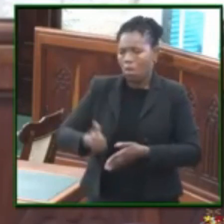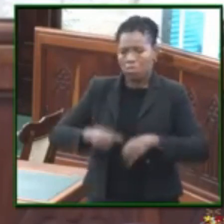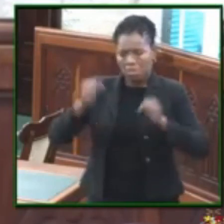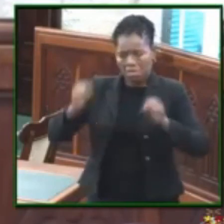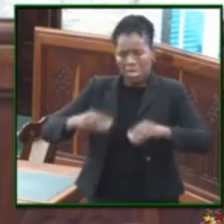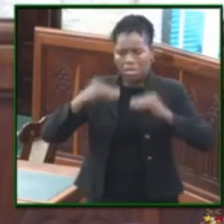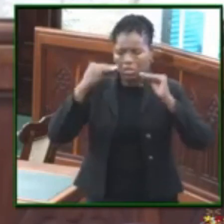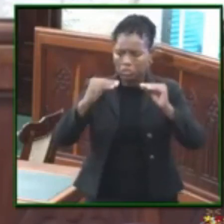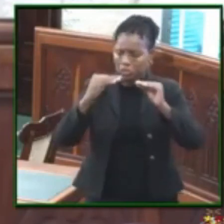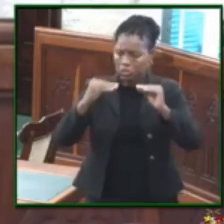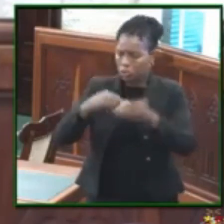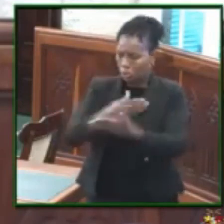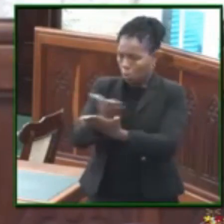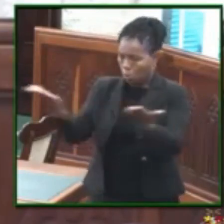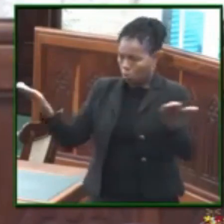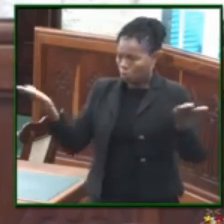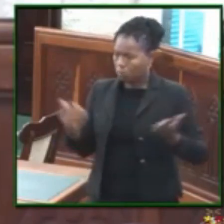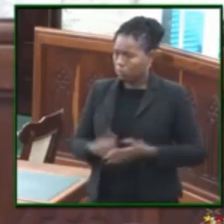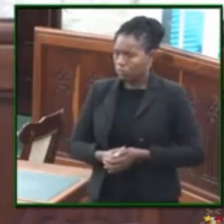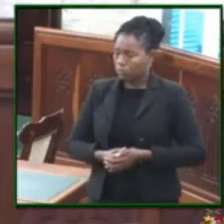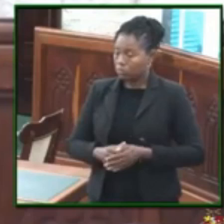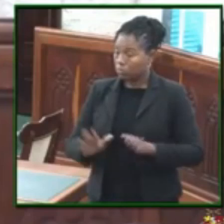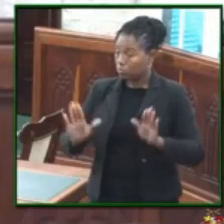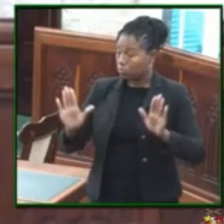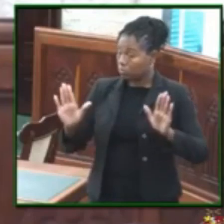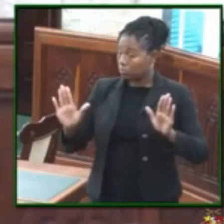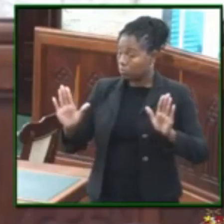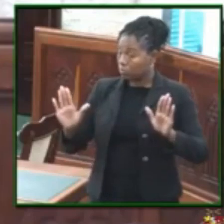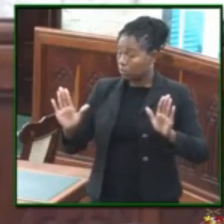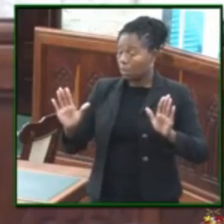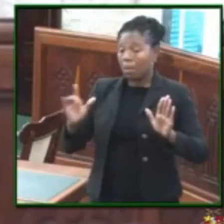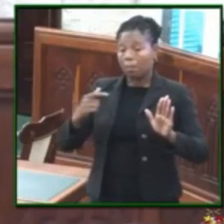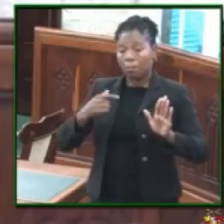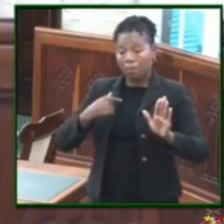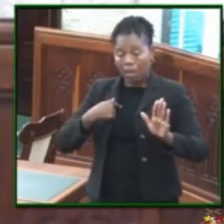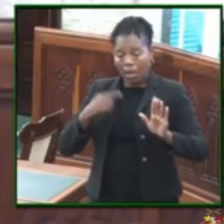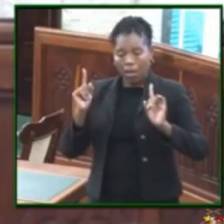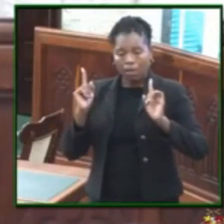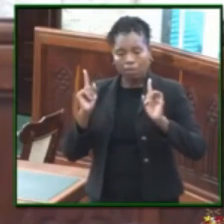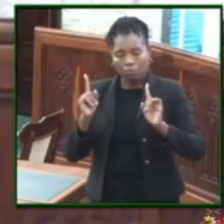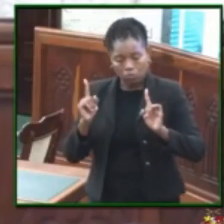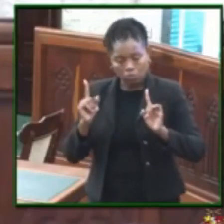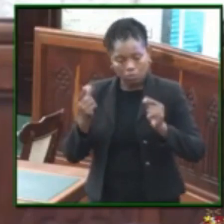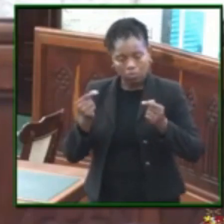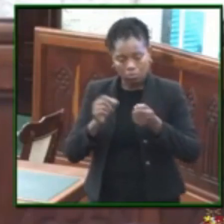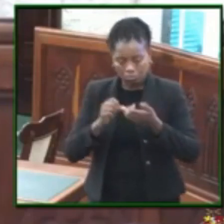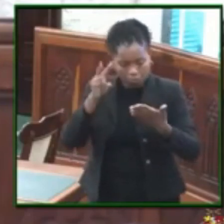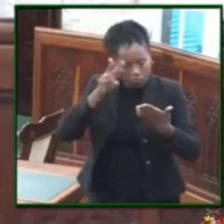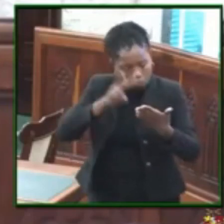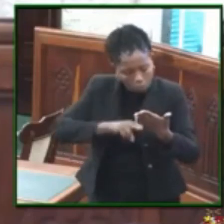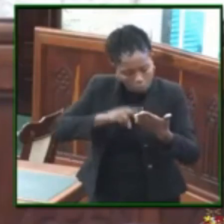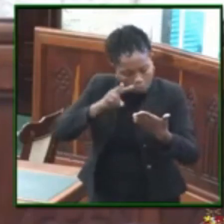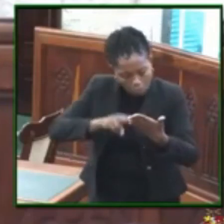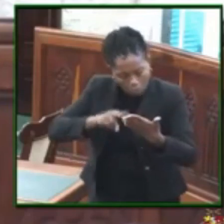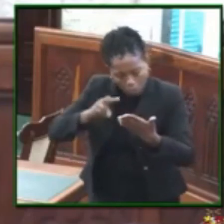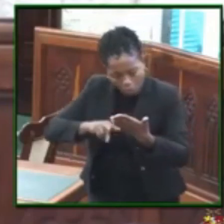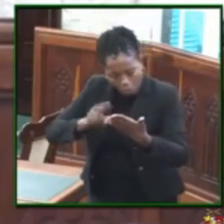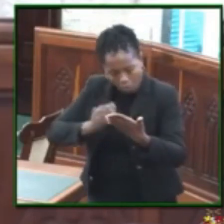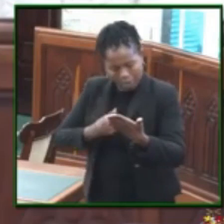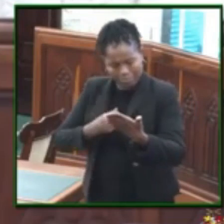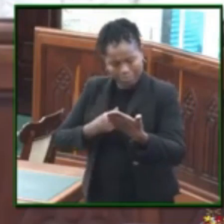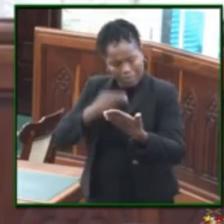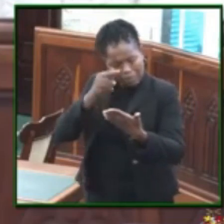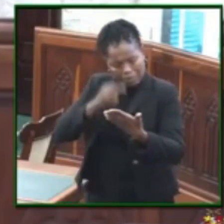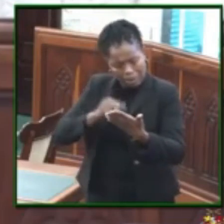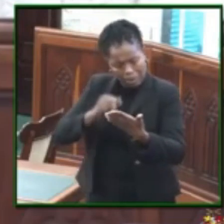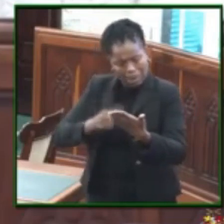of us. But I went and I read, and having read, I still,